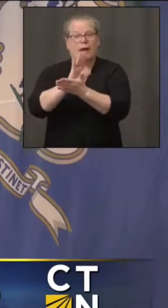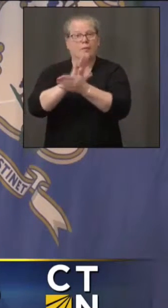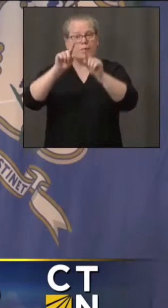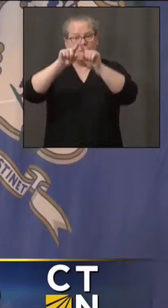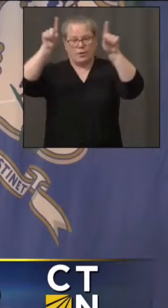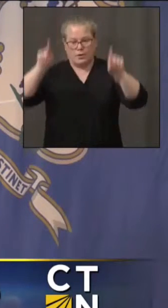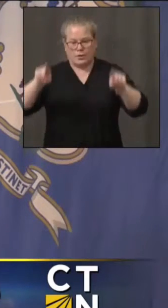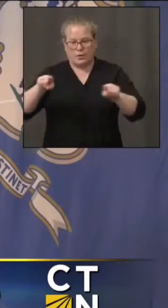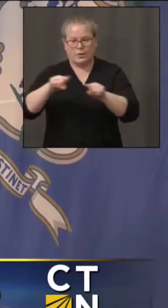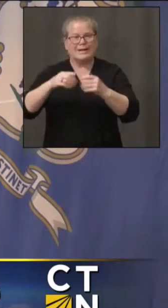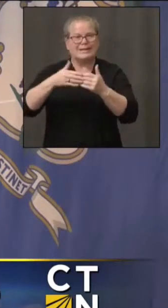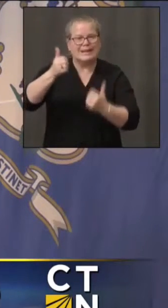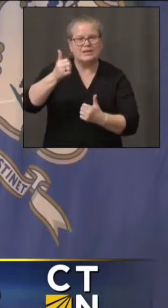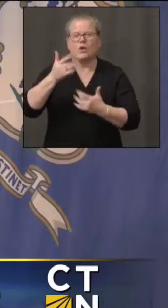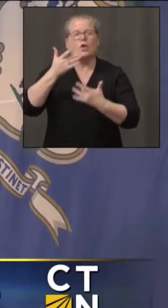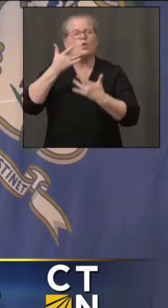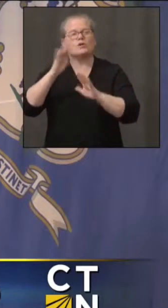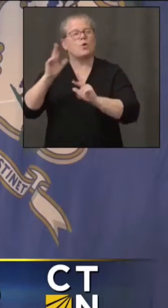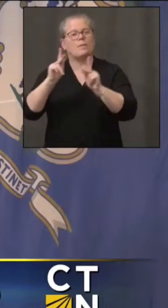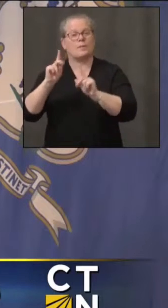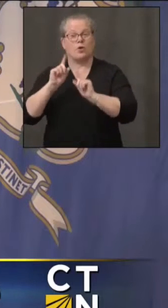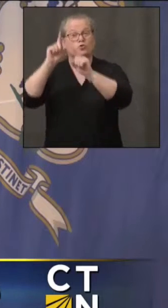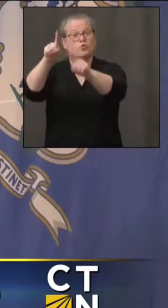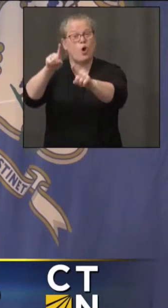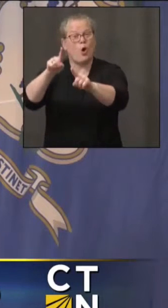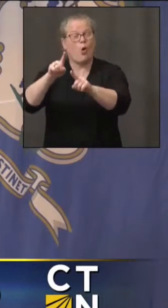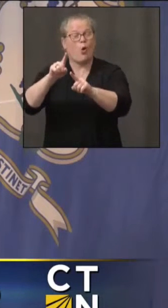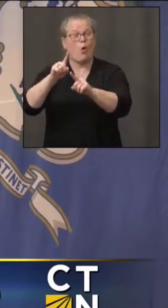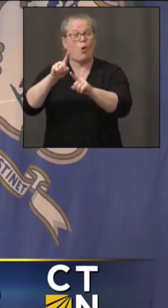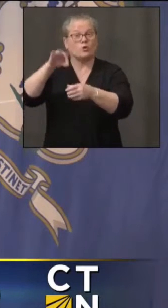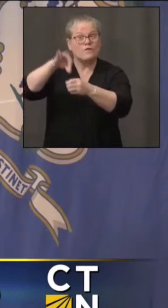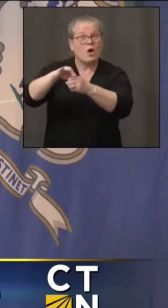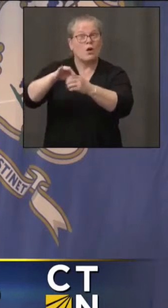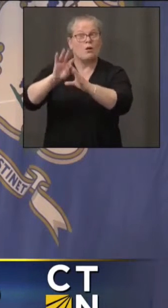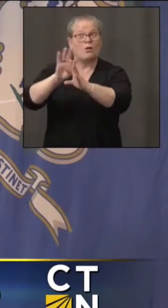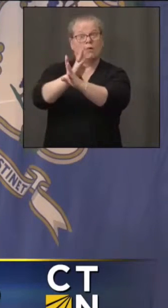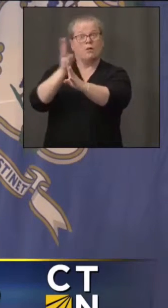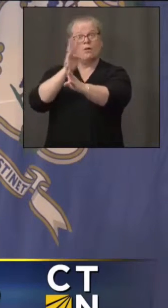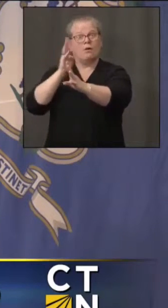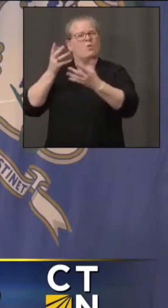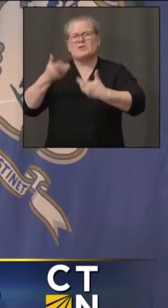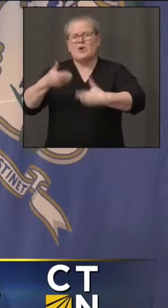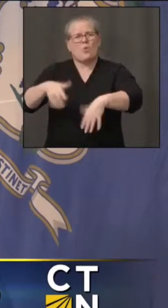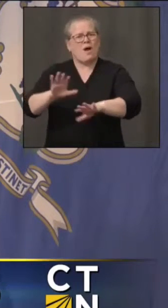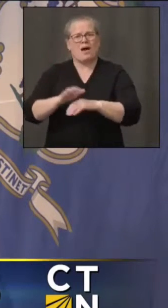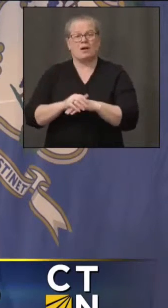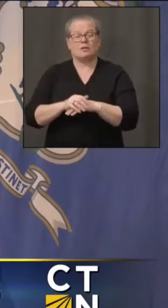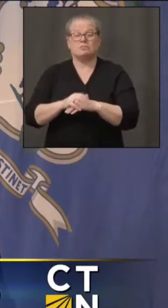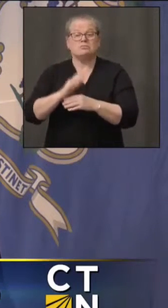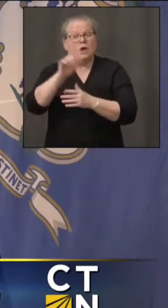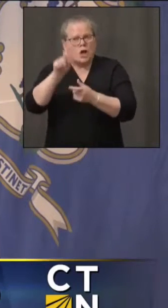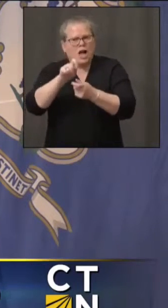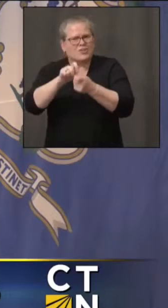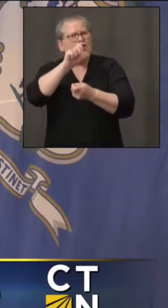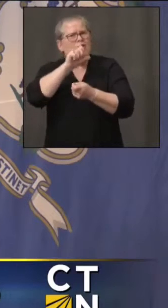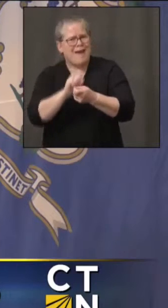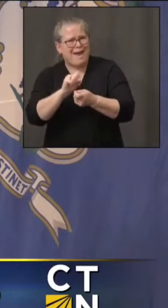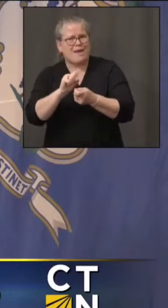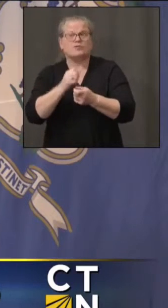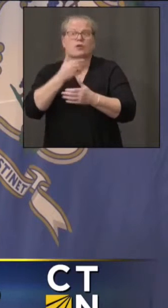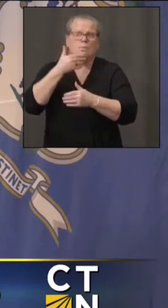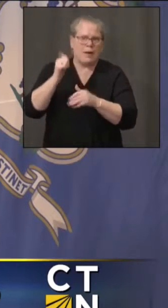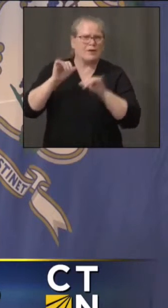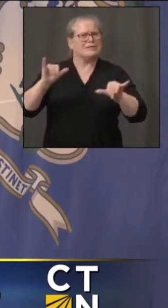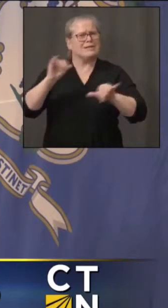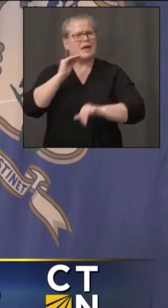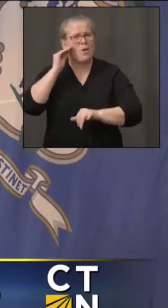I don't know what the positivity rate's going to be on November 3rd. I know of a certain age it's better not to do it, and I think people are taking advantage of it. We're